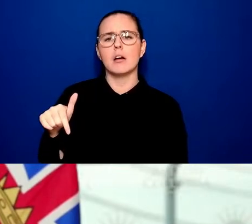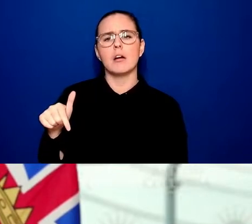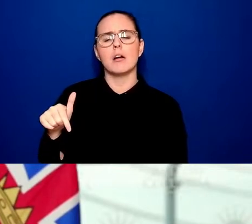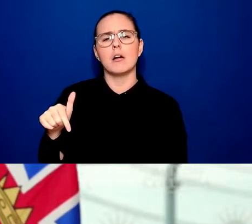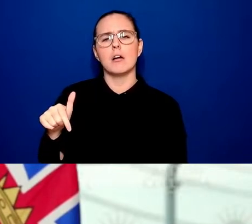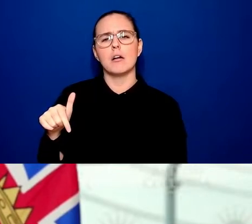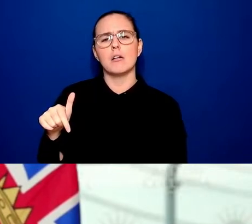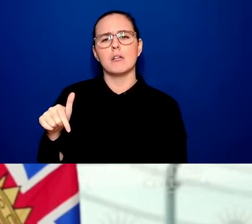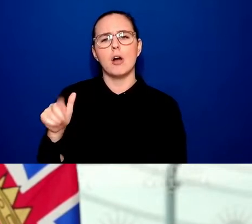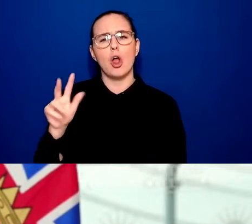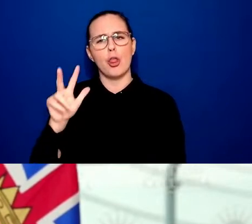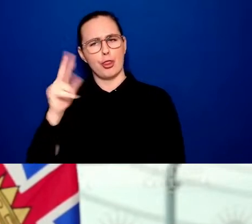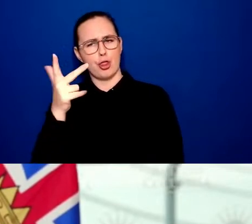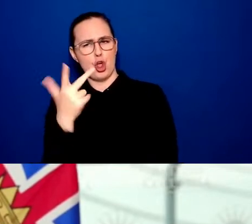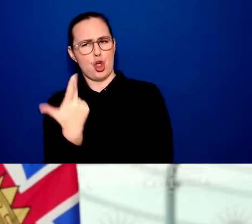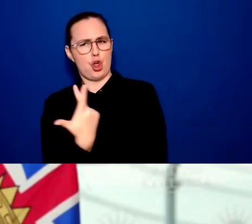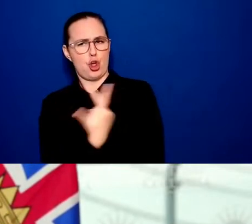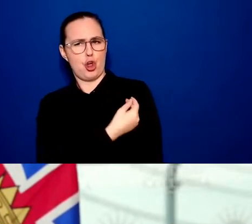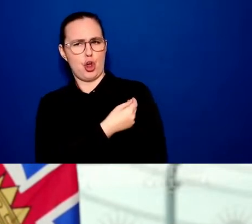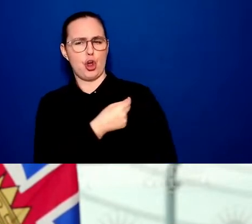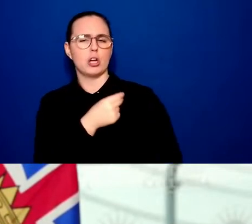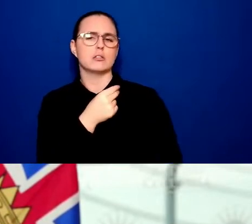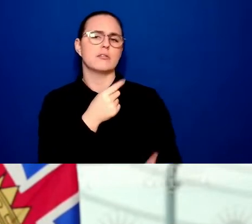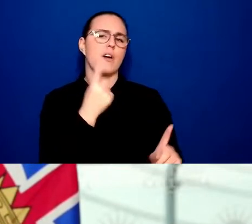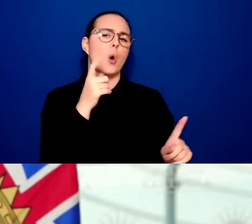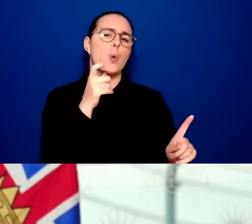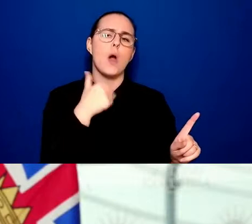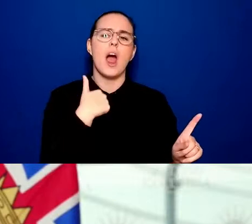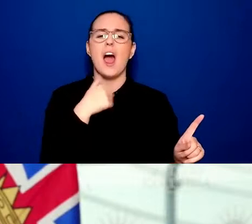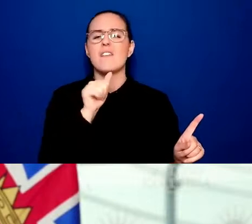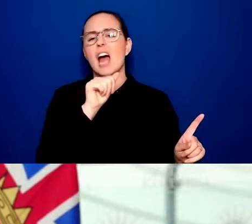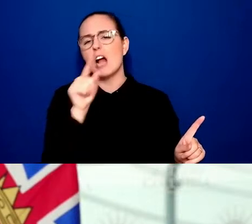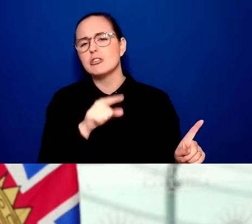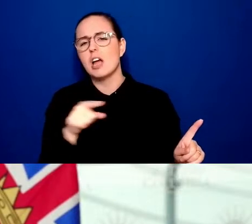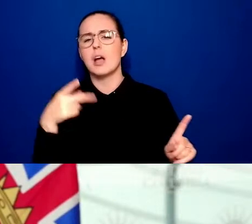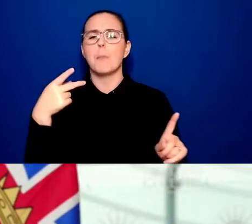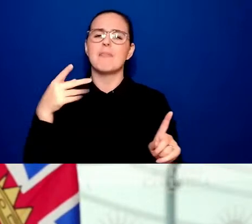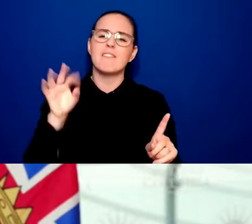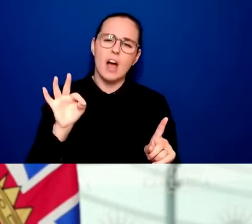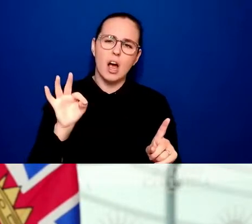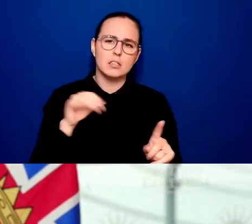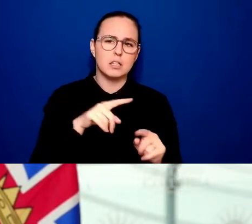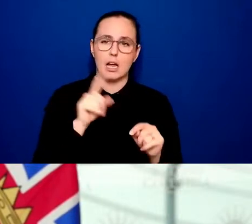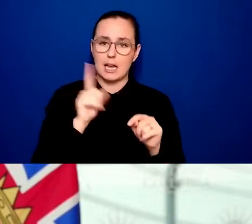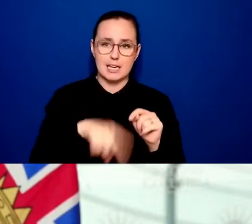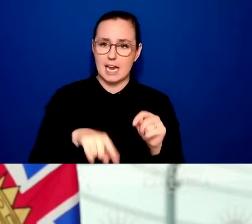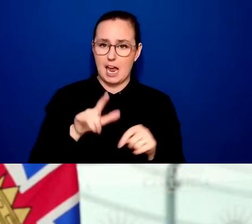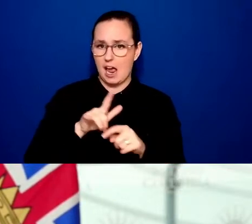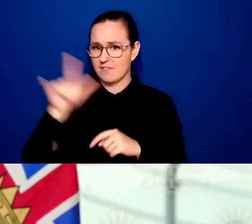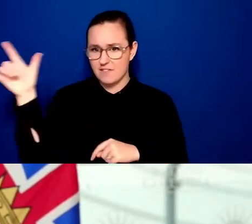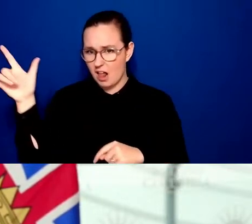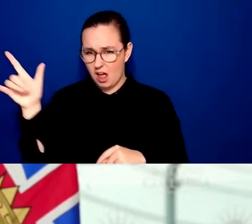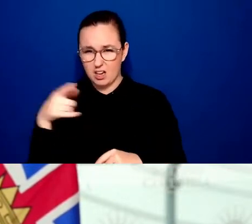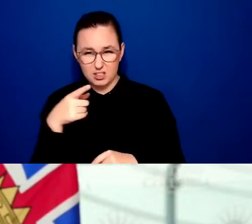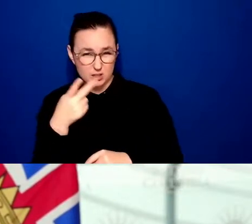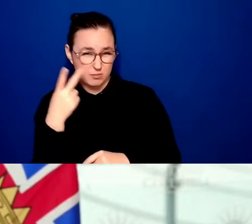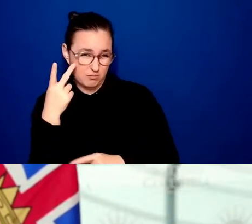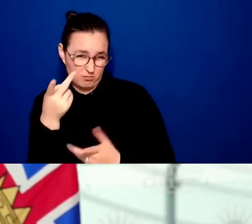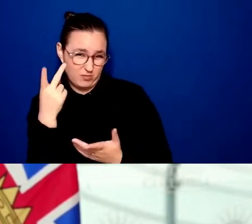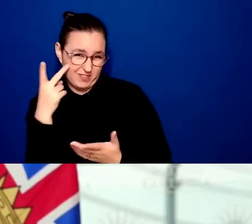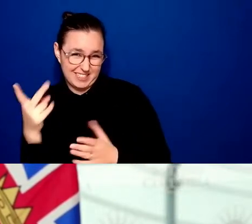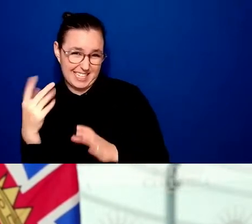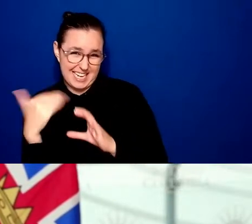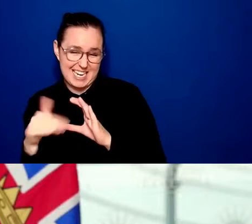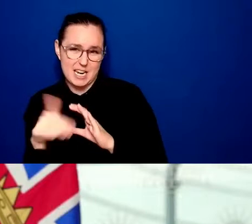have mix and match or AstraZeneca and may have problems traveling? There are a number of people, I'm sure you've seen the emails,